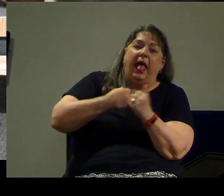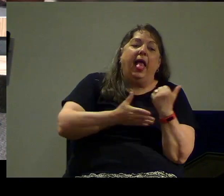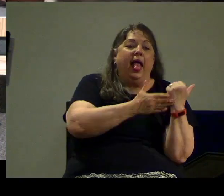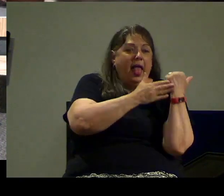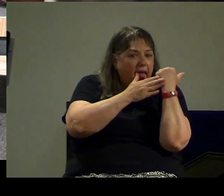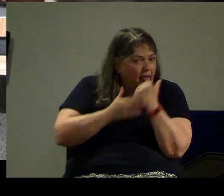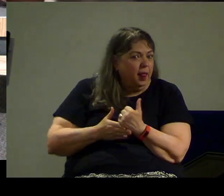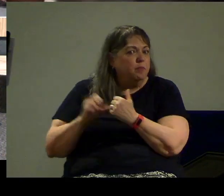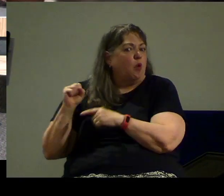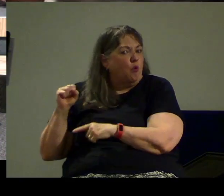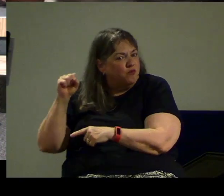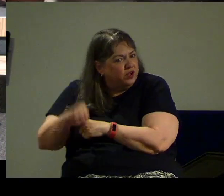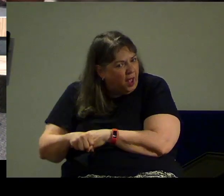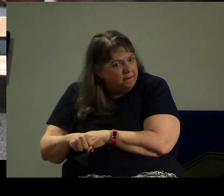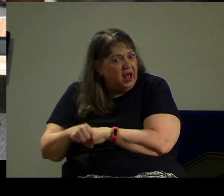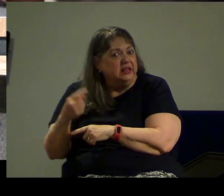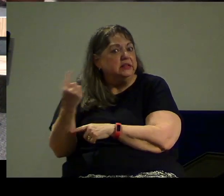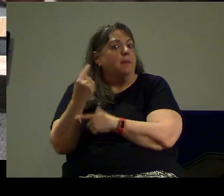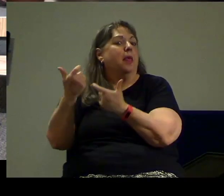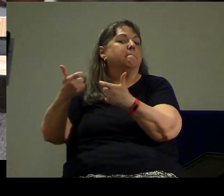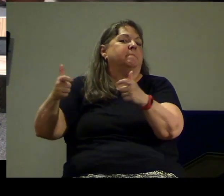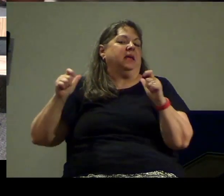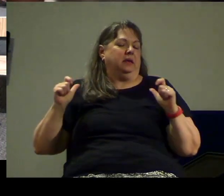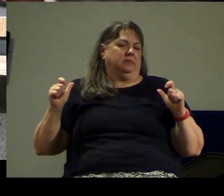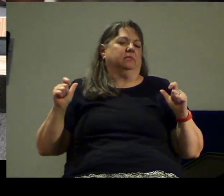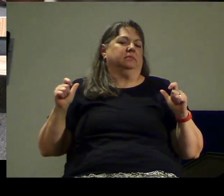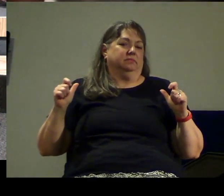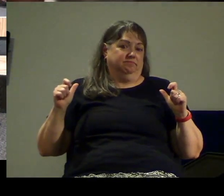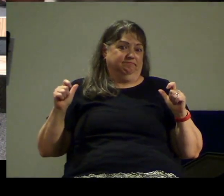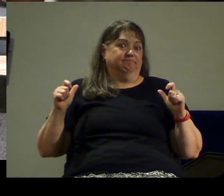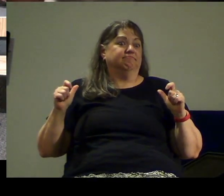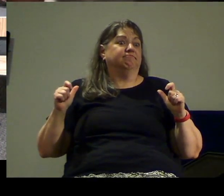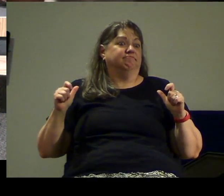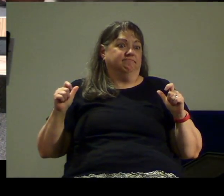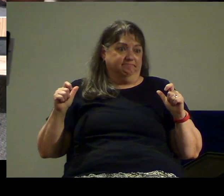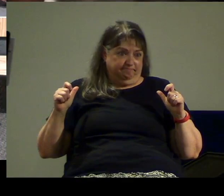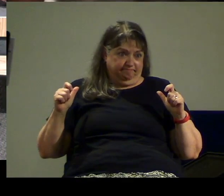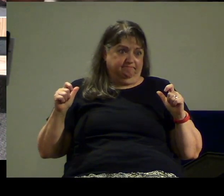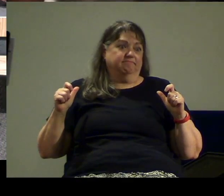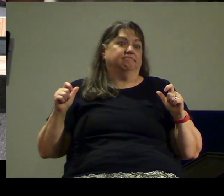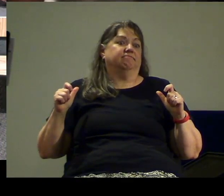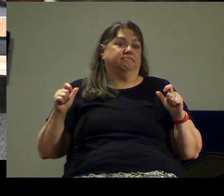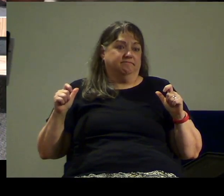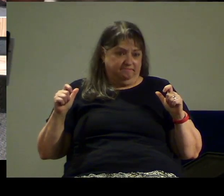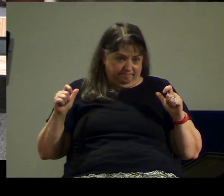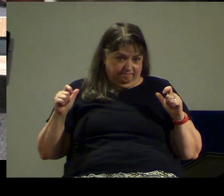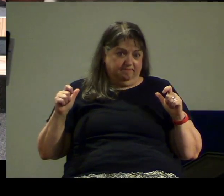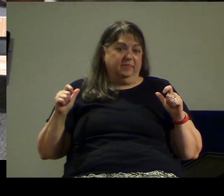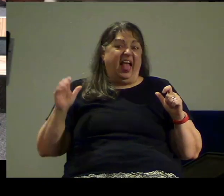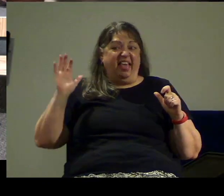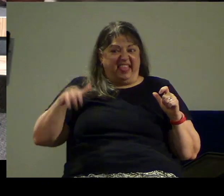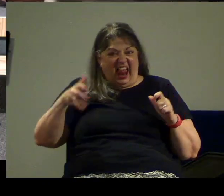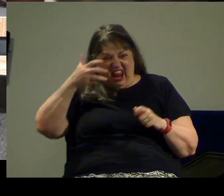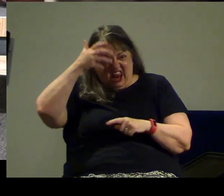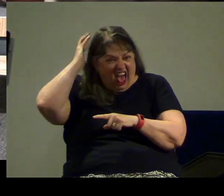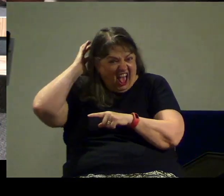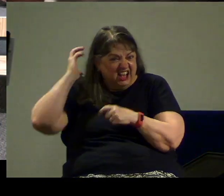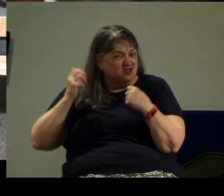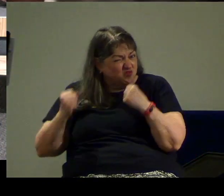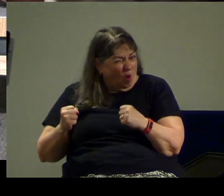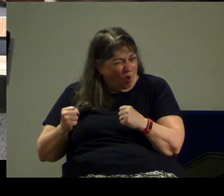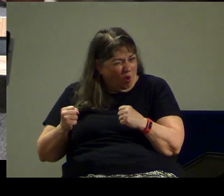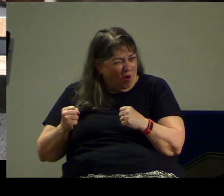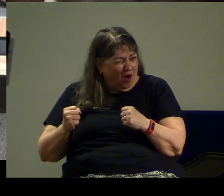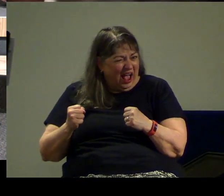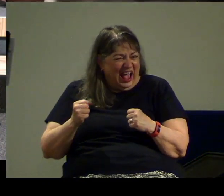to overcome something that was greater physically than he was, that had more strength than he did.